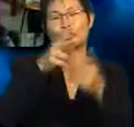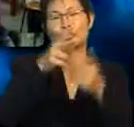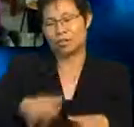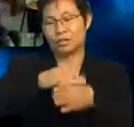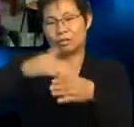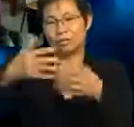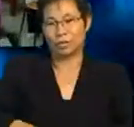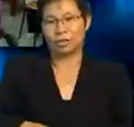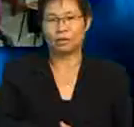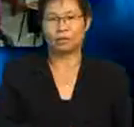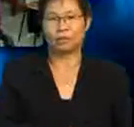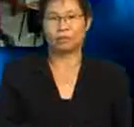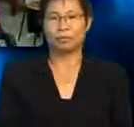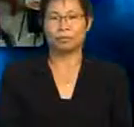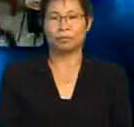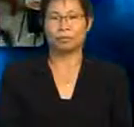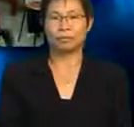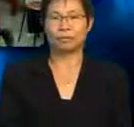has finished.